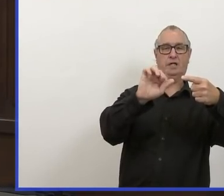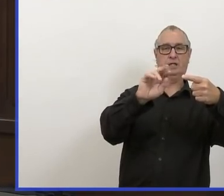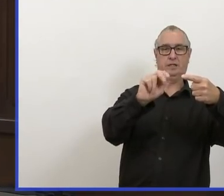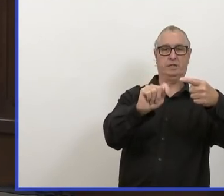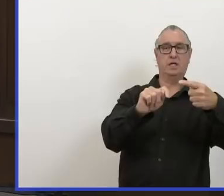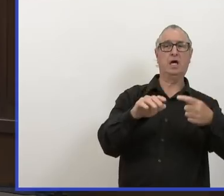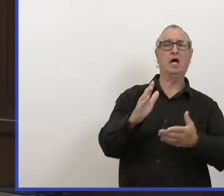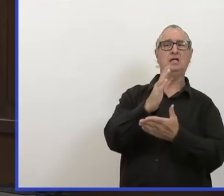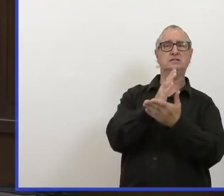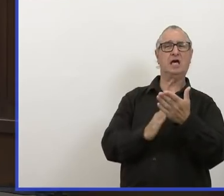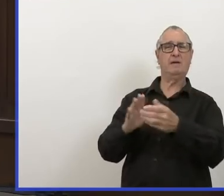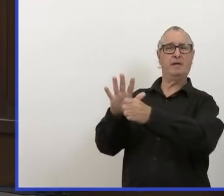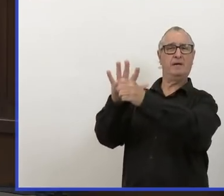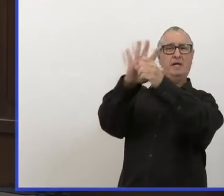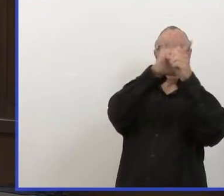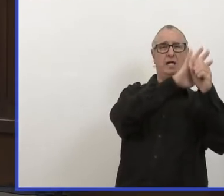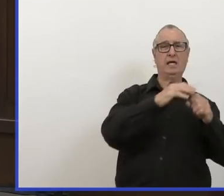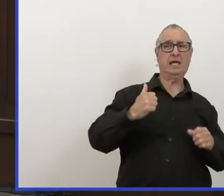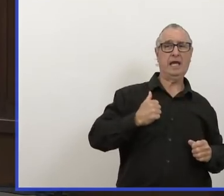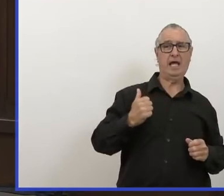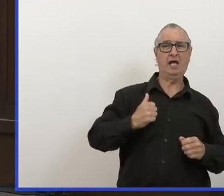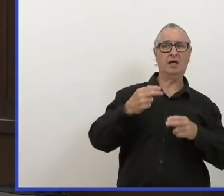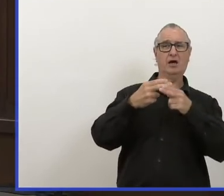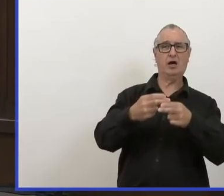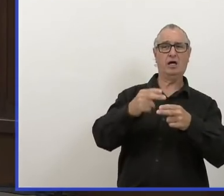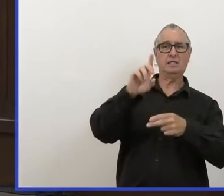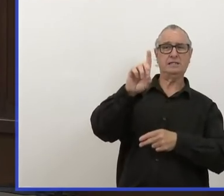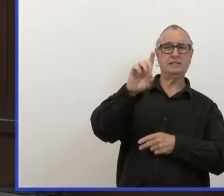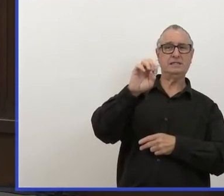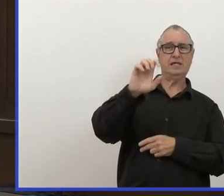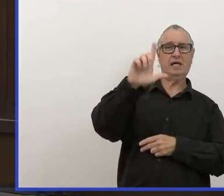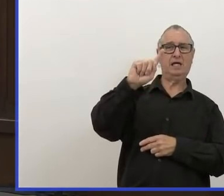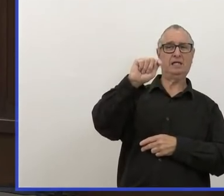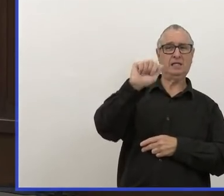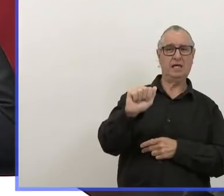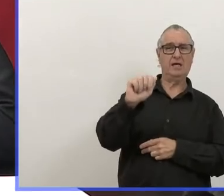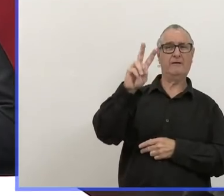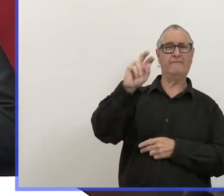how many Delta variant cases that we have right now in Manitoba?